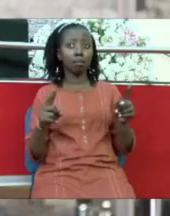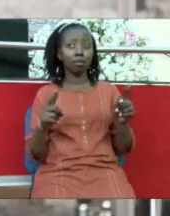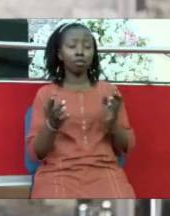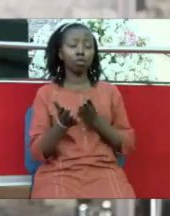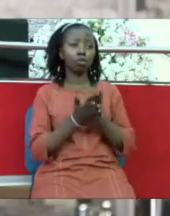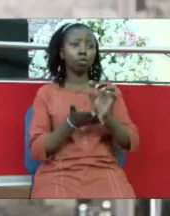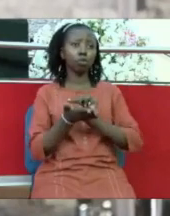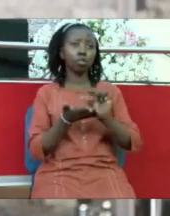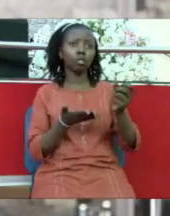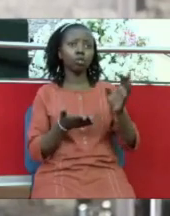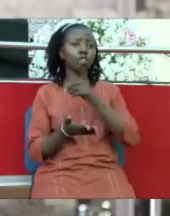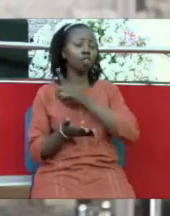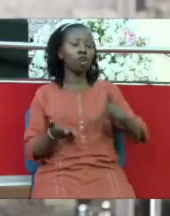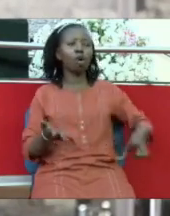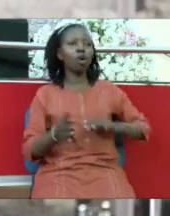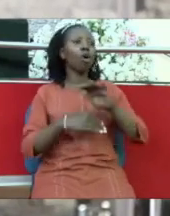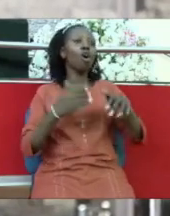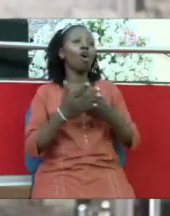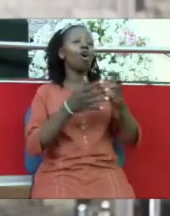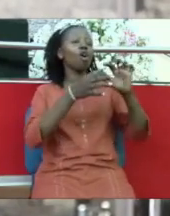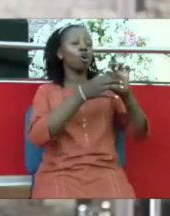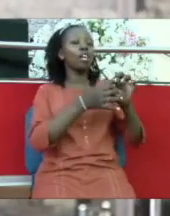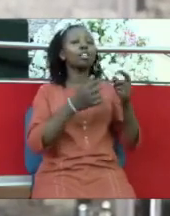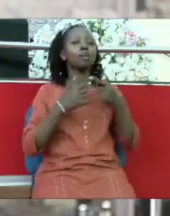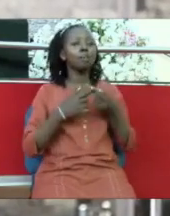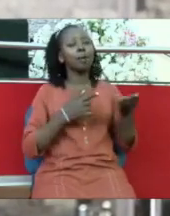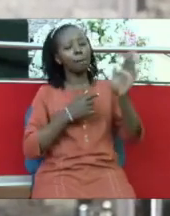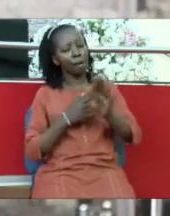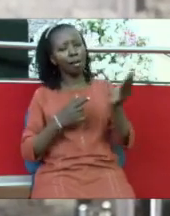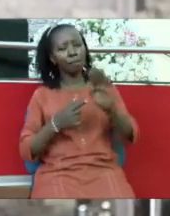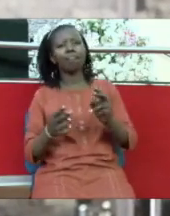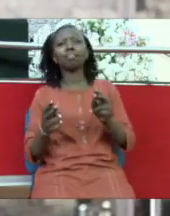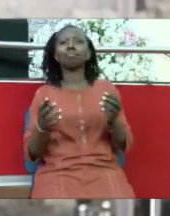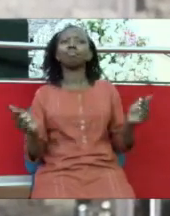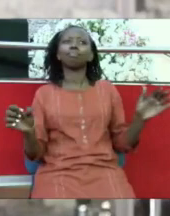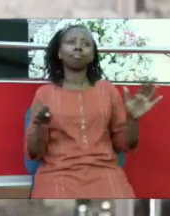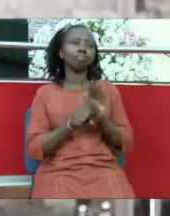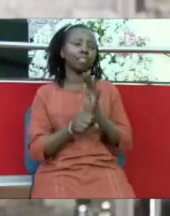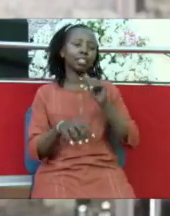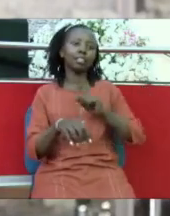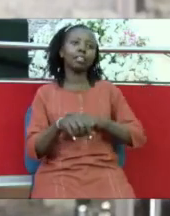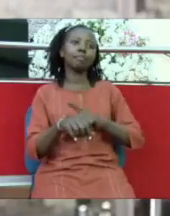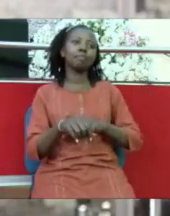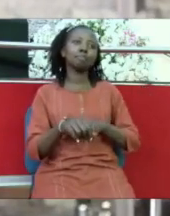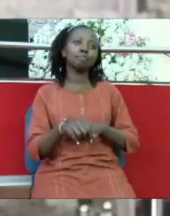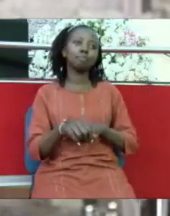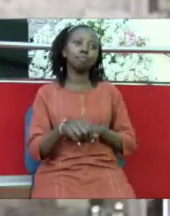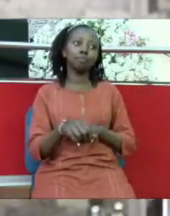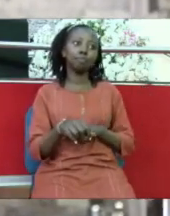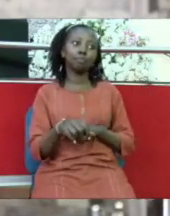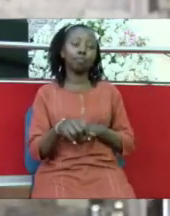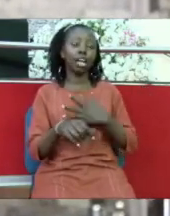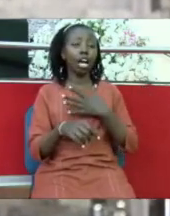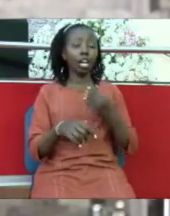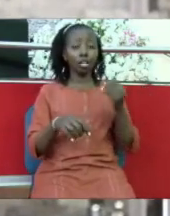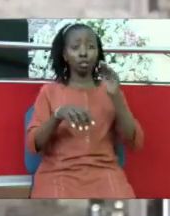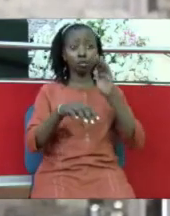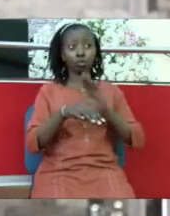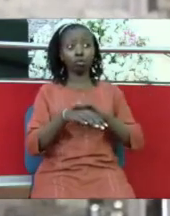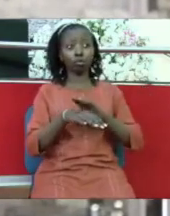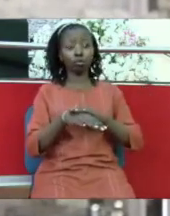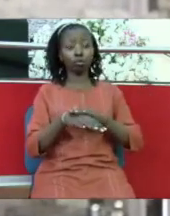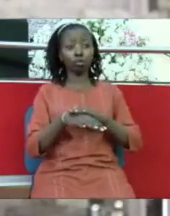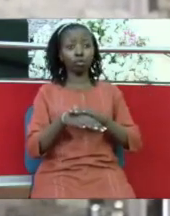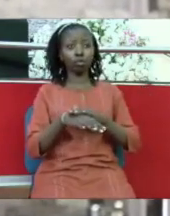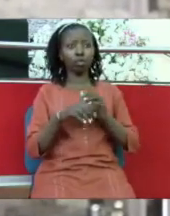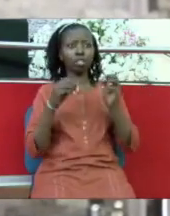we have remained connected. I keep coming back. Lakini kwa neema yake Mwenyezi Mungu tumekuwa tumeunganishwa hivyo basi wanarudi. And it's good that you know, if